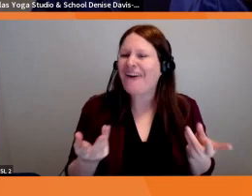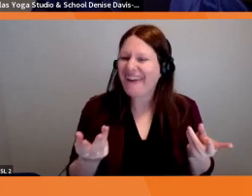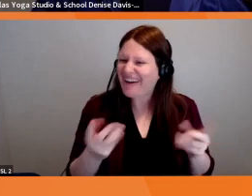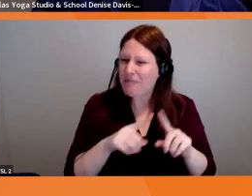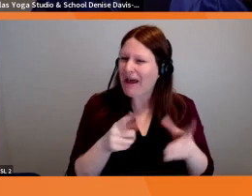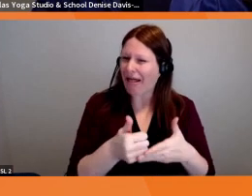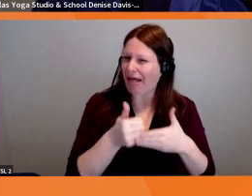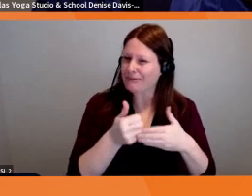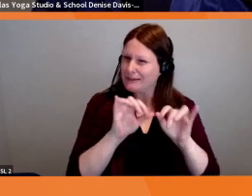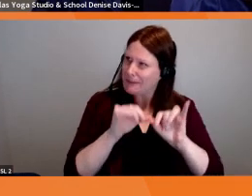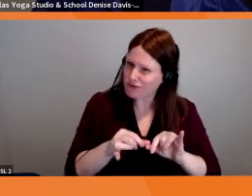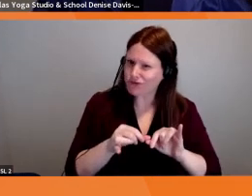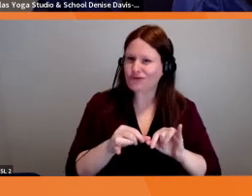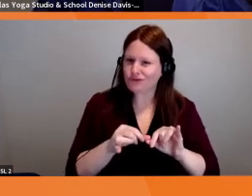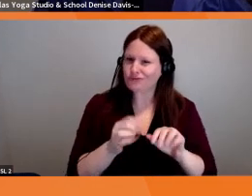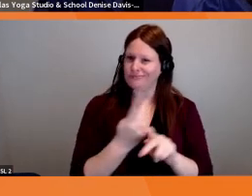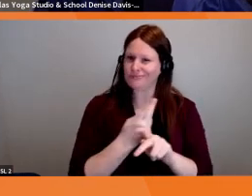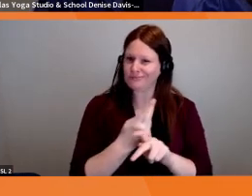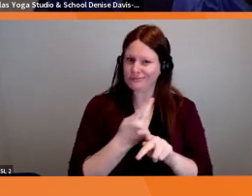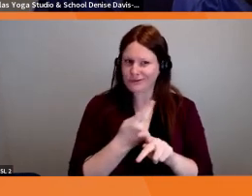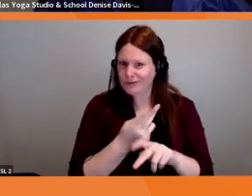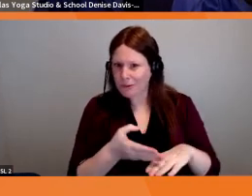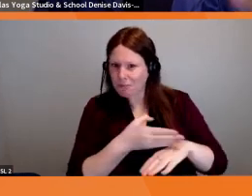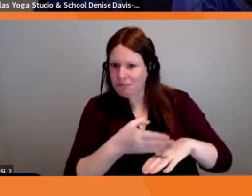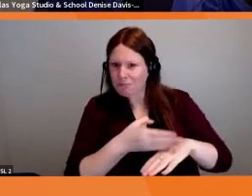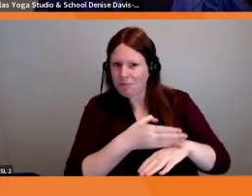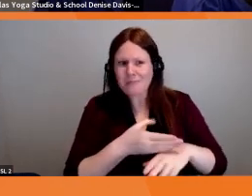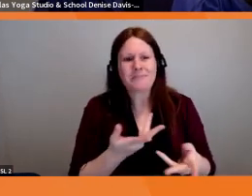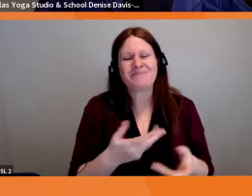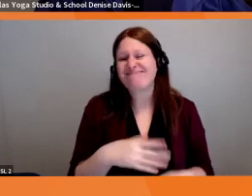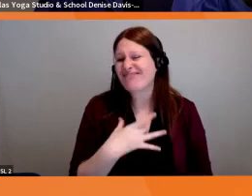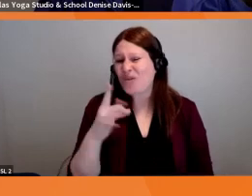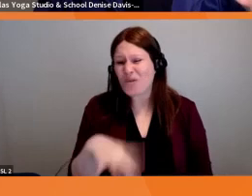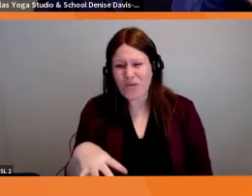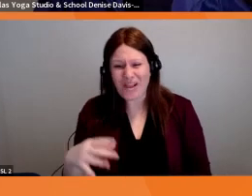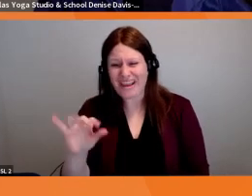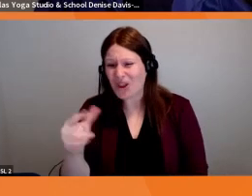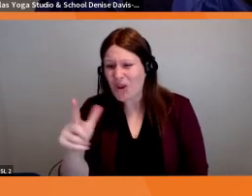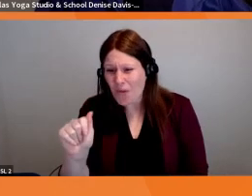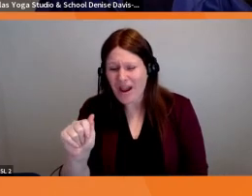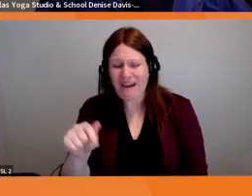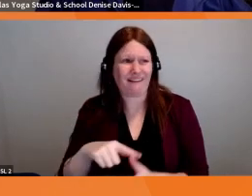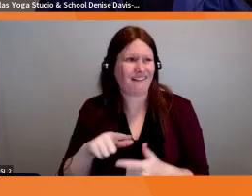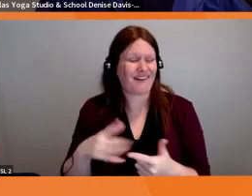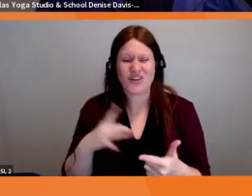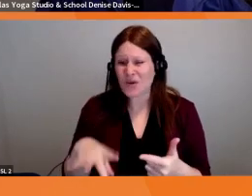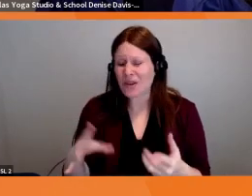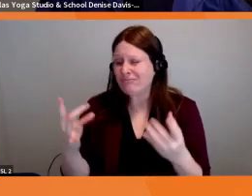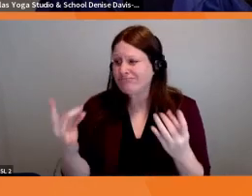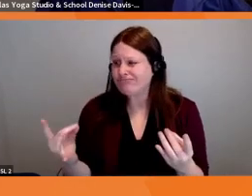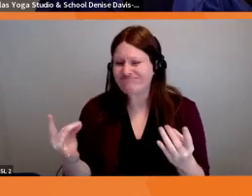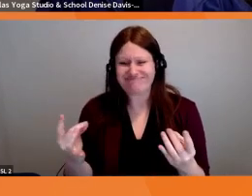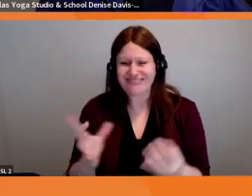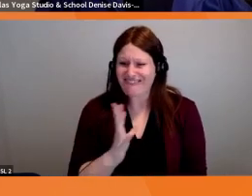right? Any kind of challenging. There's lots of somatic sense. You don't like yoga, you don't like meditation, just some guided awareness of